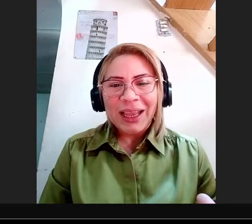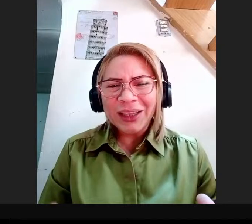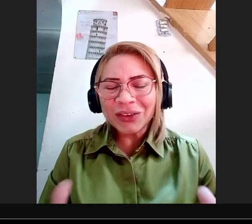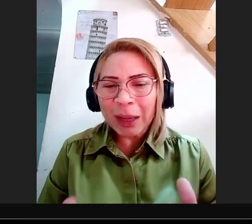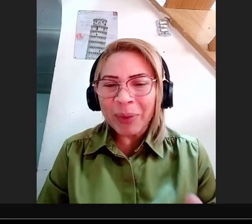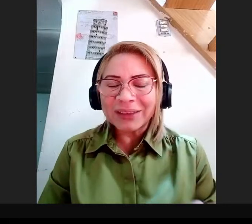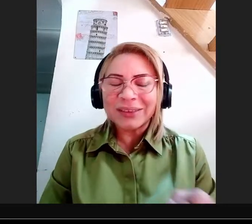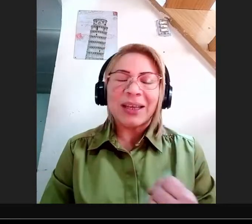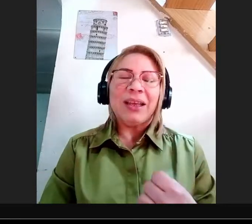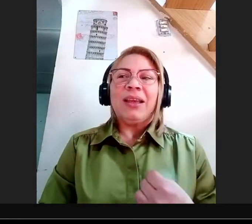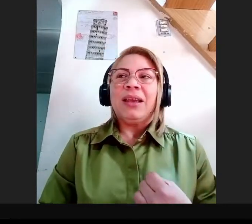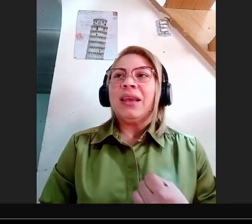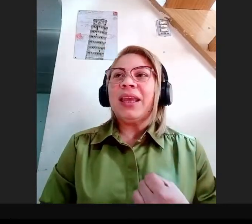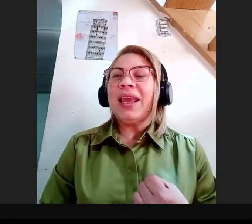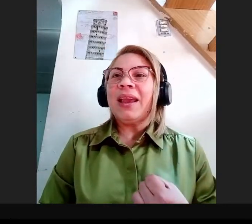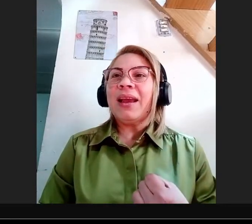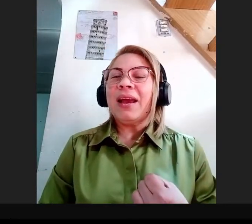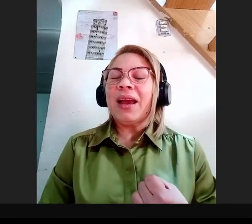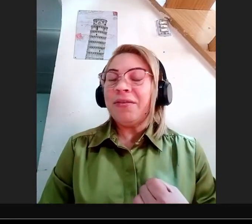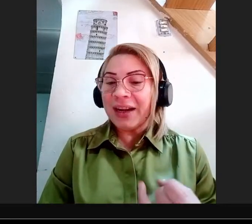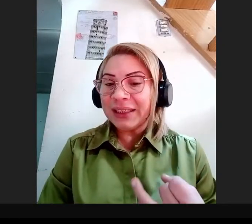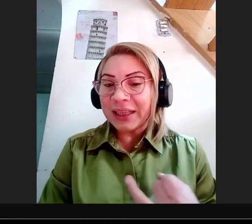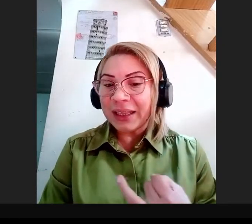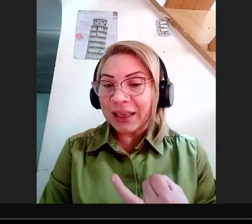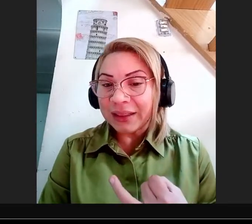it occurs in rural areas.